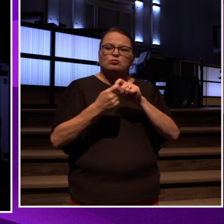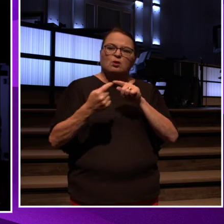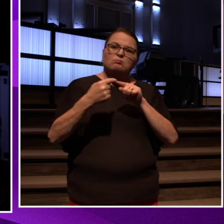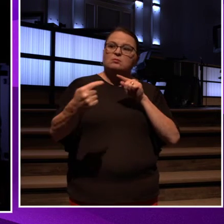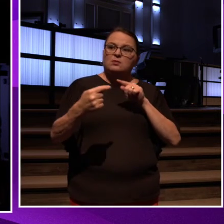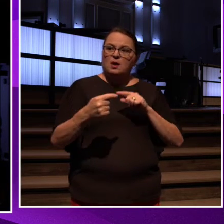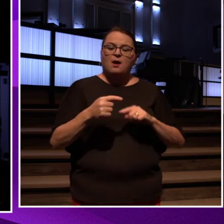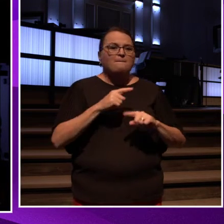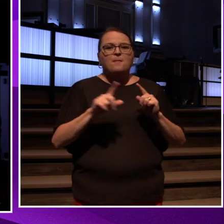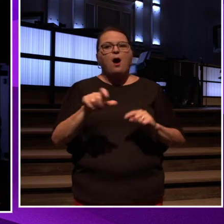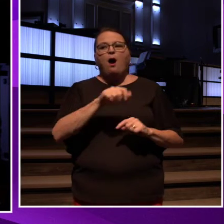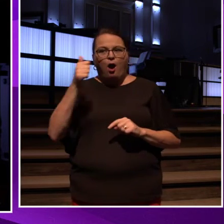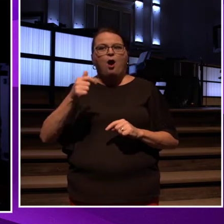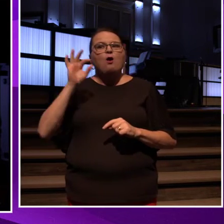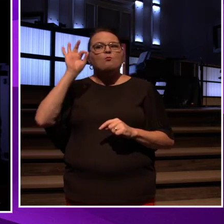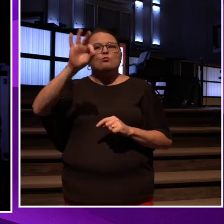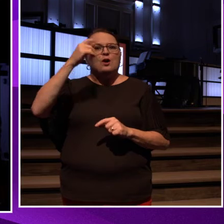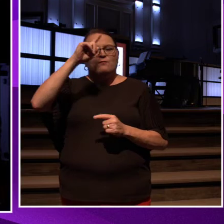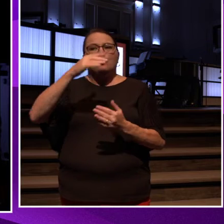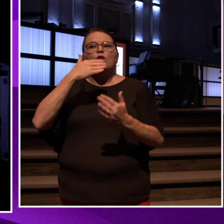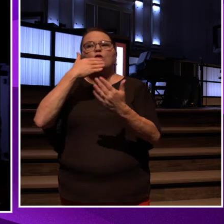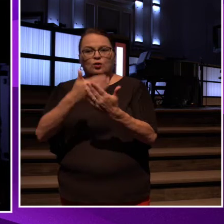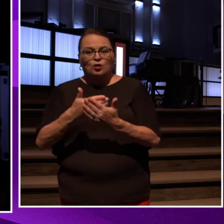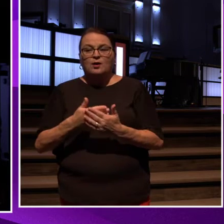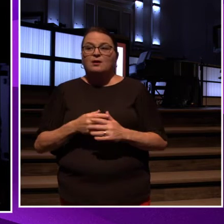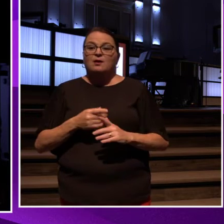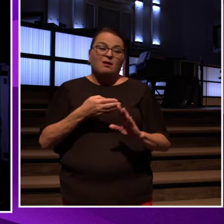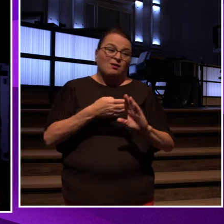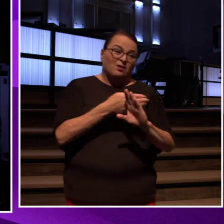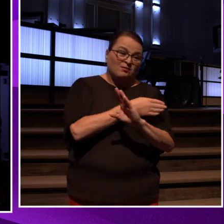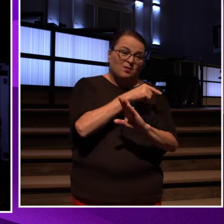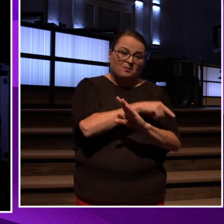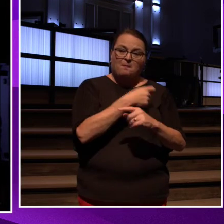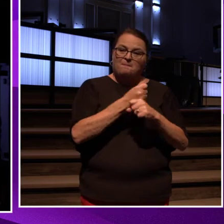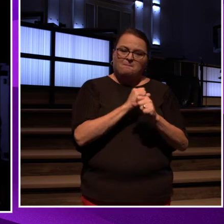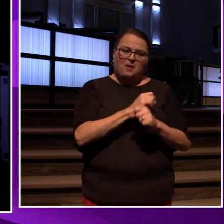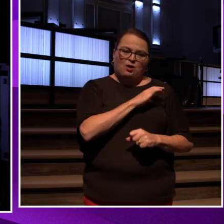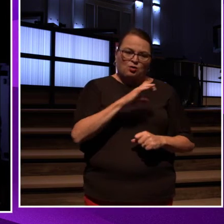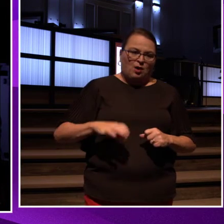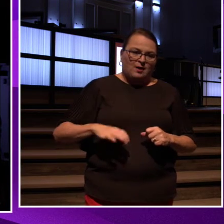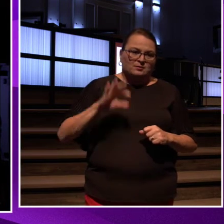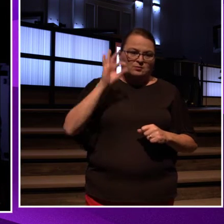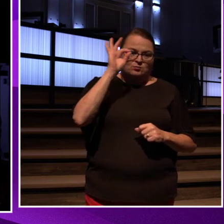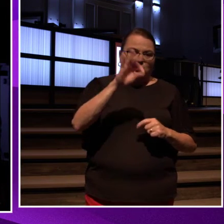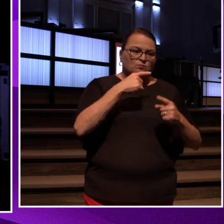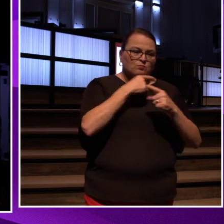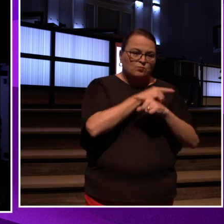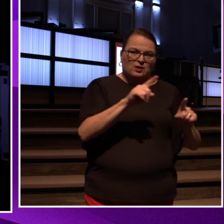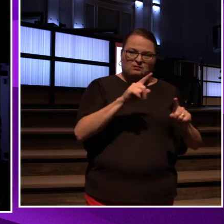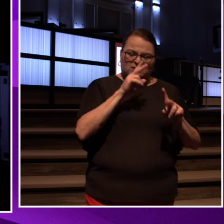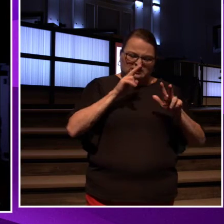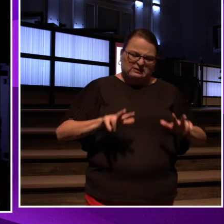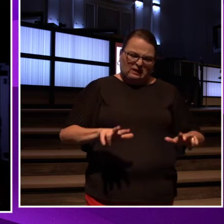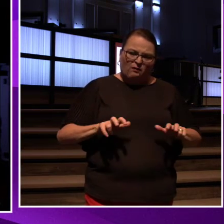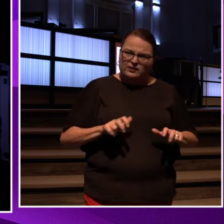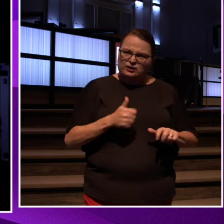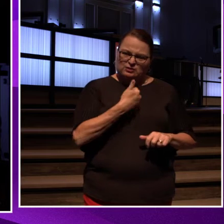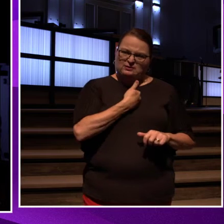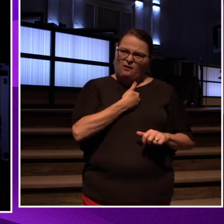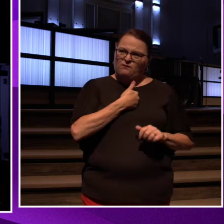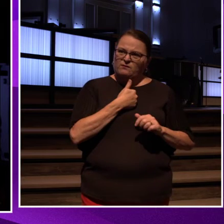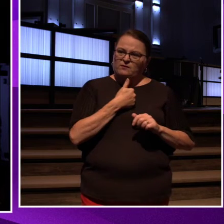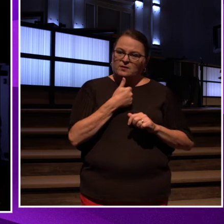love, knowing that I am put here for the defense of the gospel. The former make Christ, preach Christ, proclaim him out of selfish ambition. Now, man, this